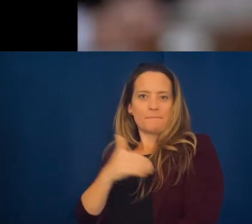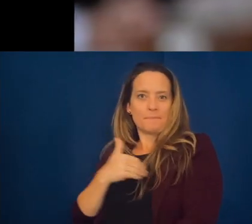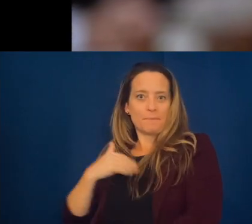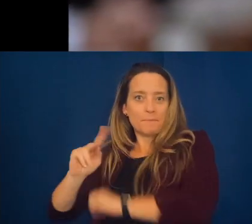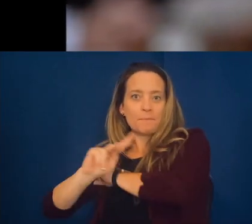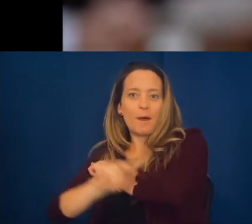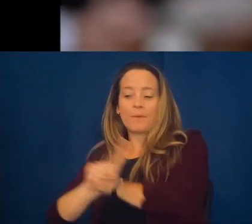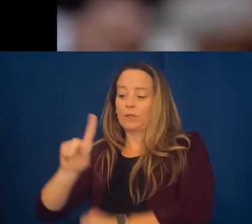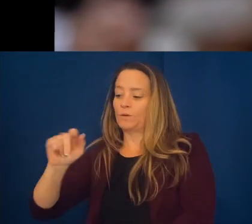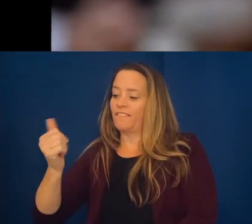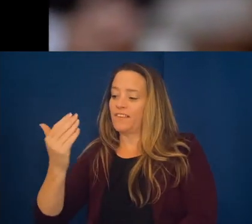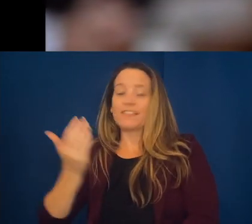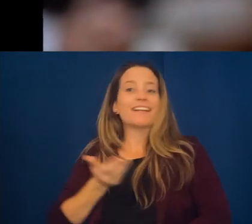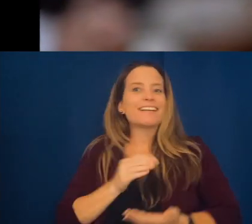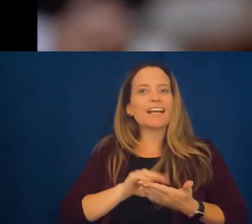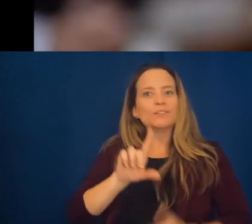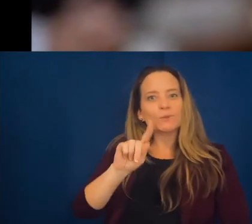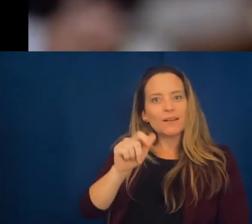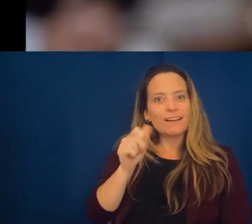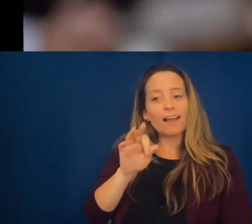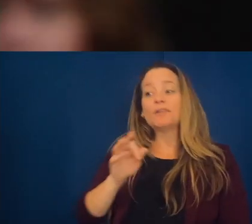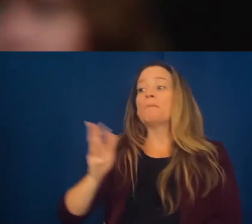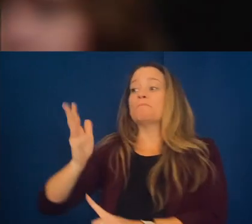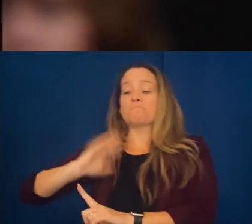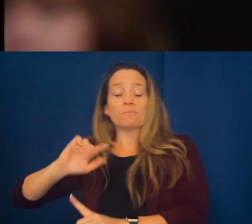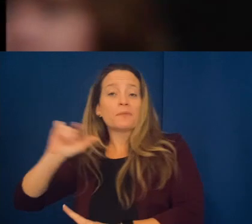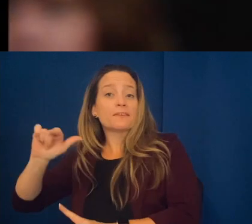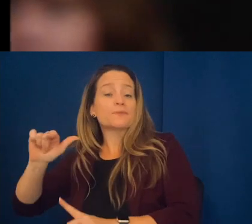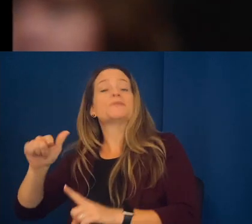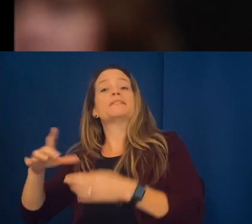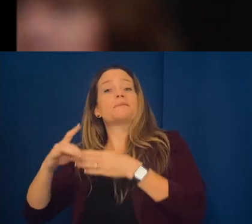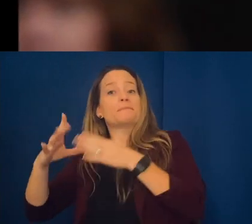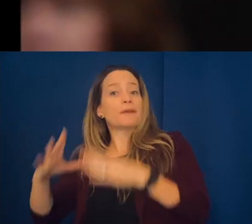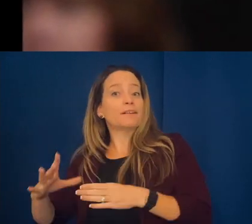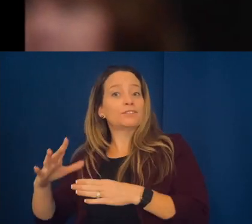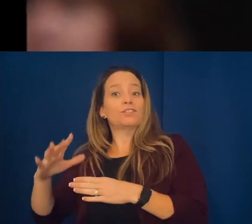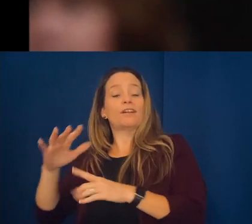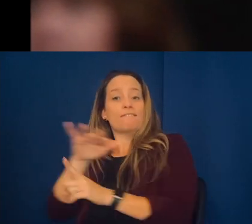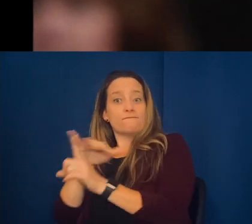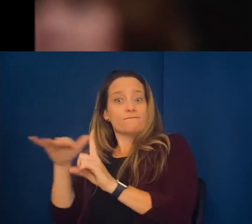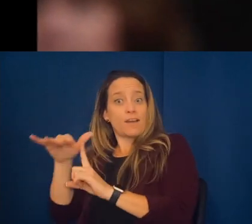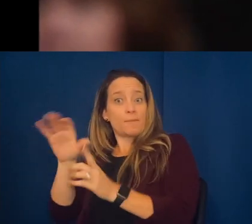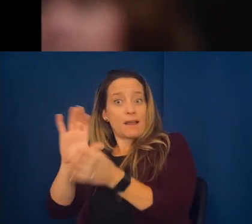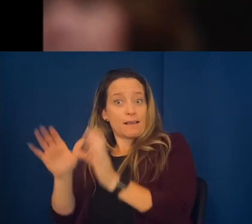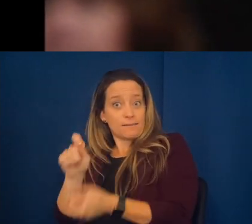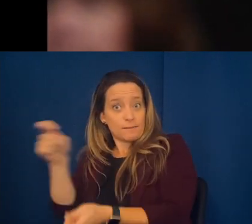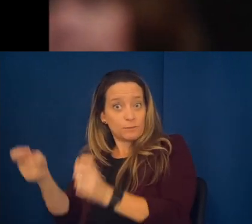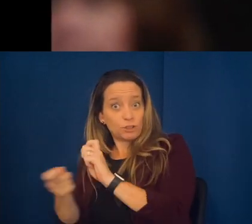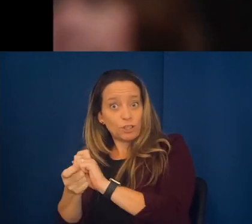in 2019. She previously served as Minister of Environment and Climate Change and was appointed